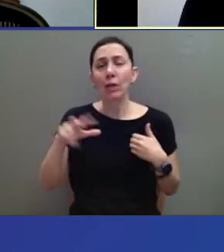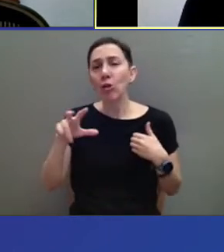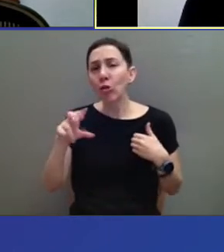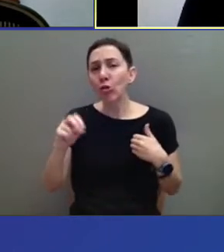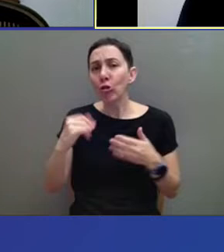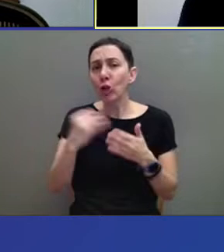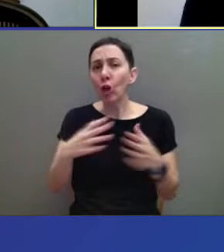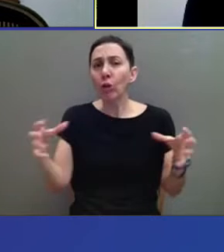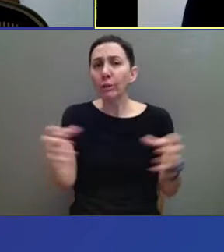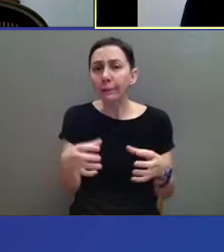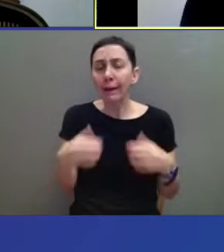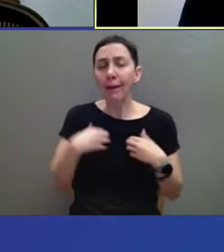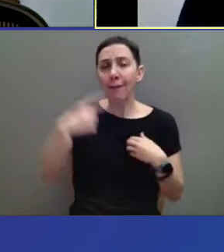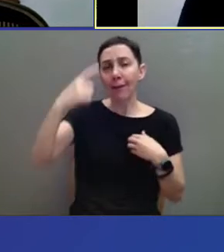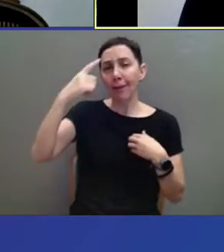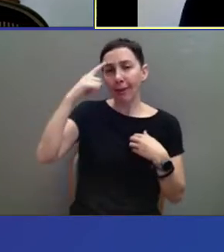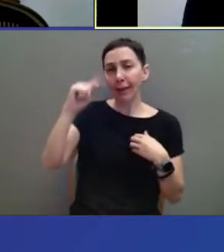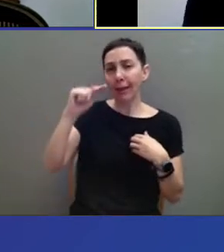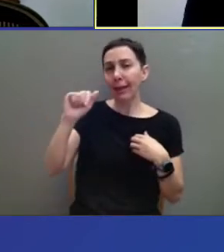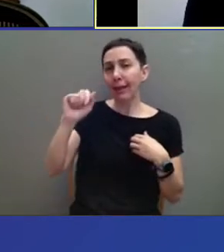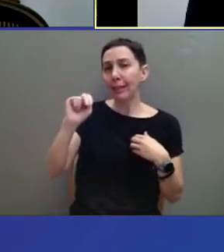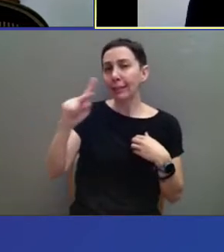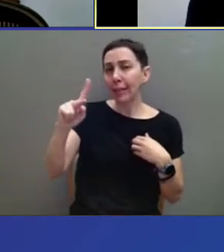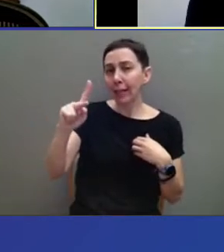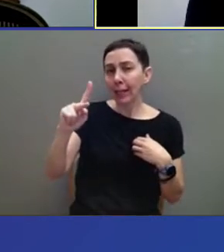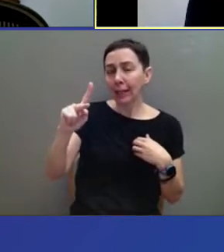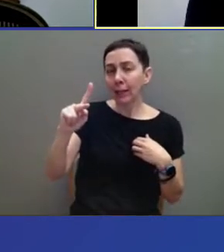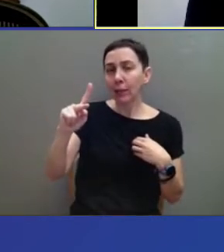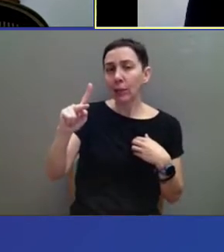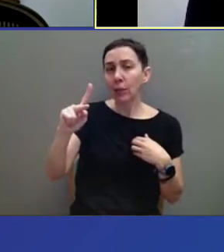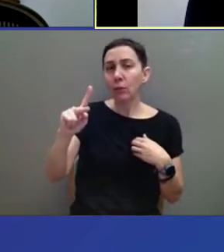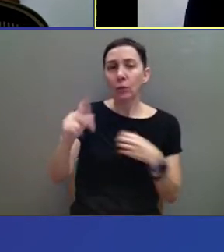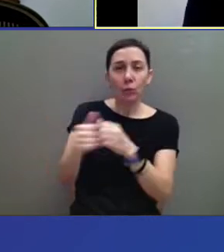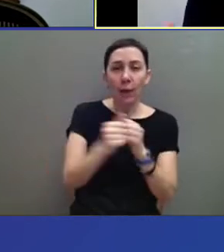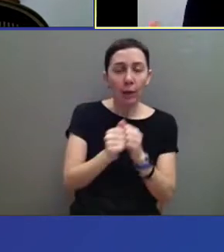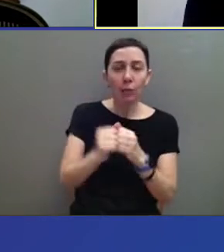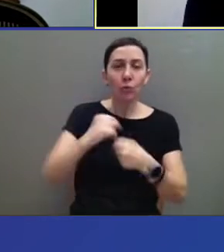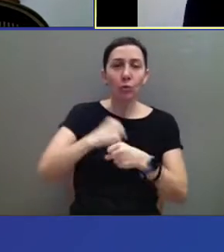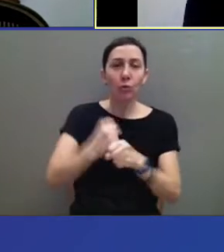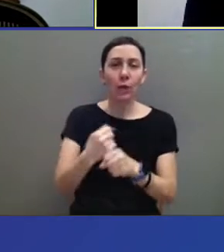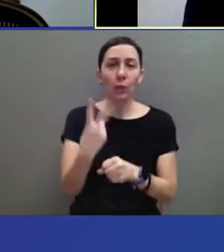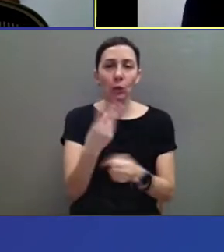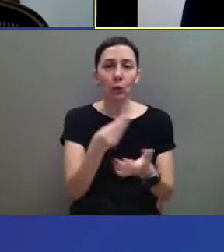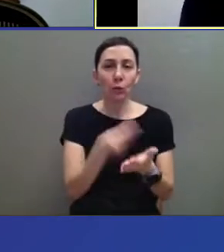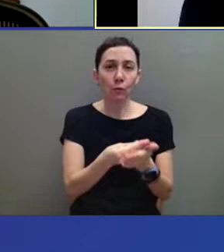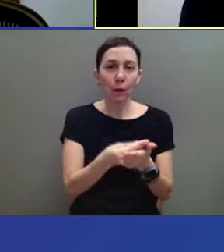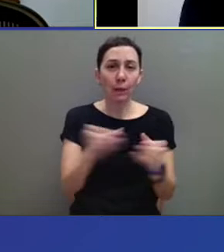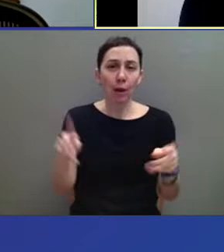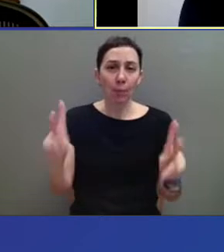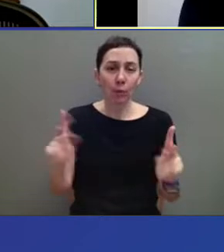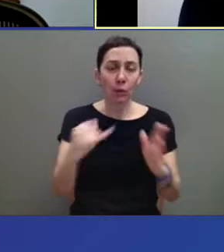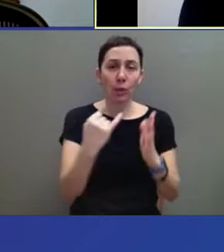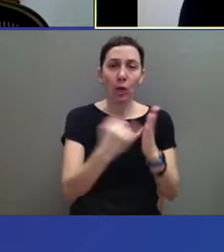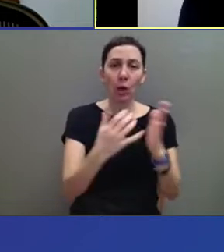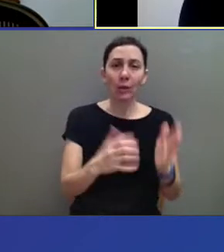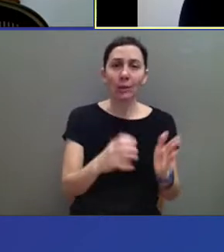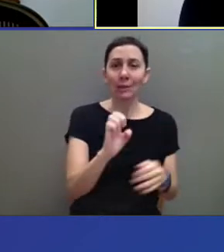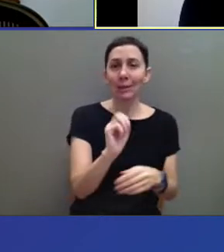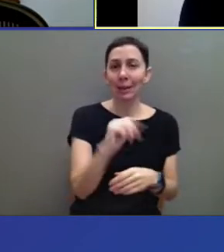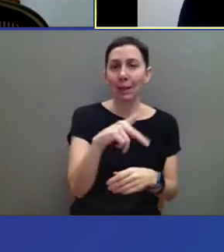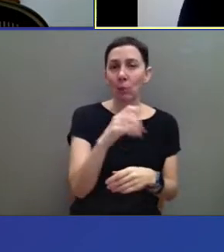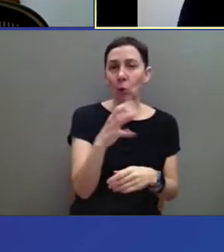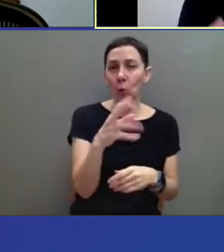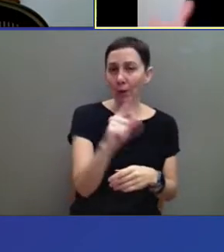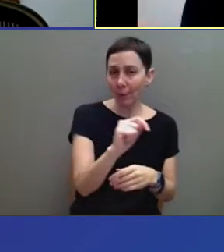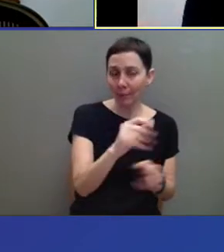tank to help us co-create the 2 funding opportunities that we have. One is artist employment, and the other is guaranteed